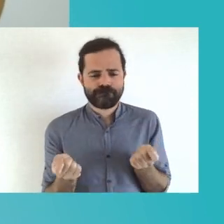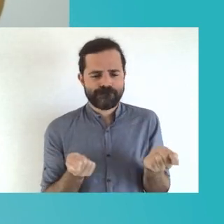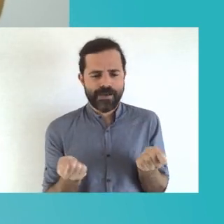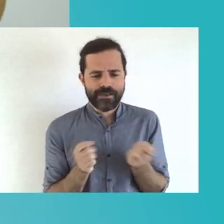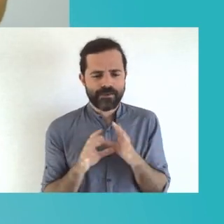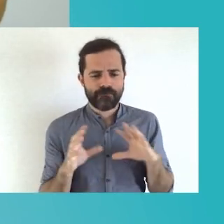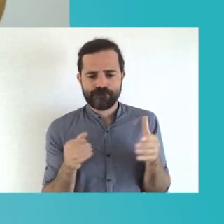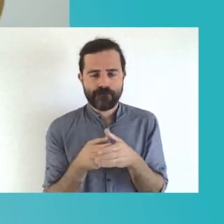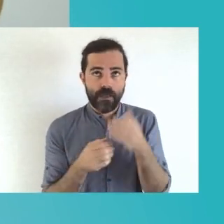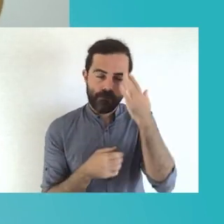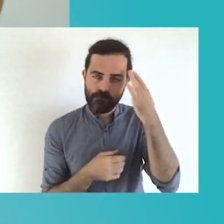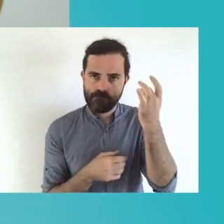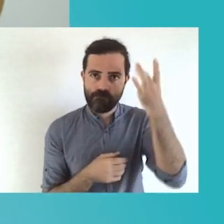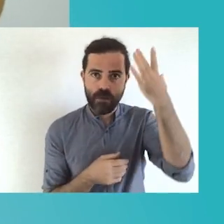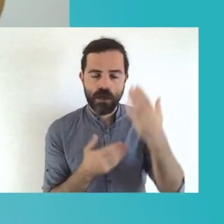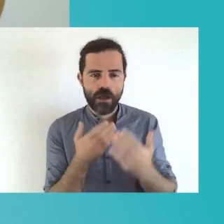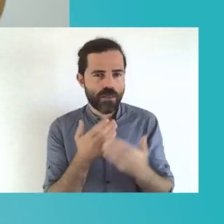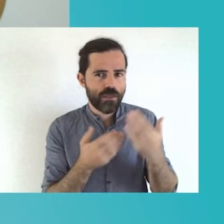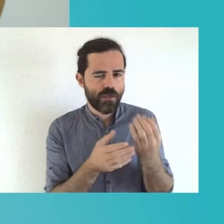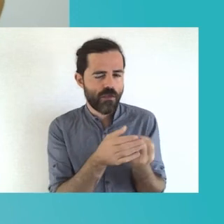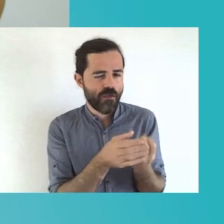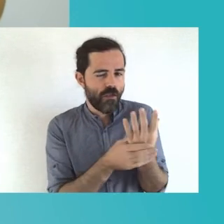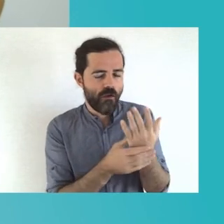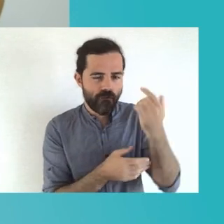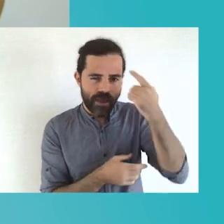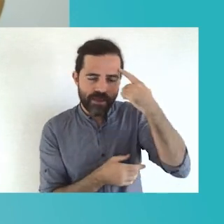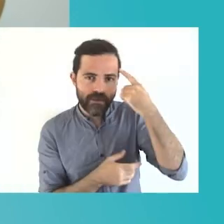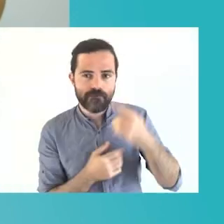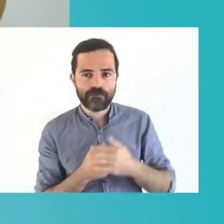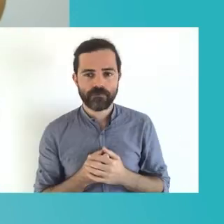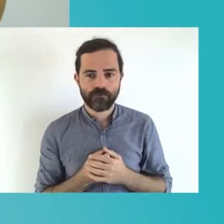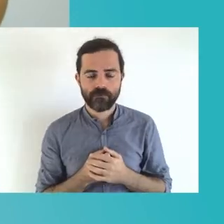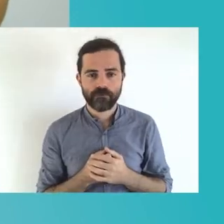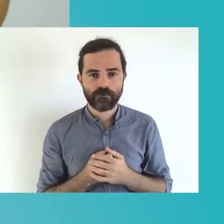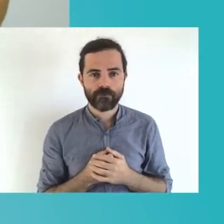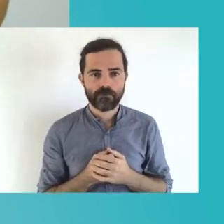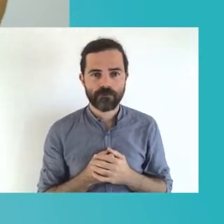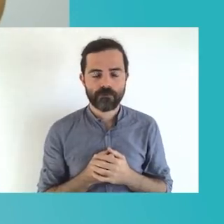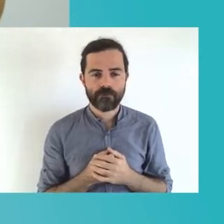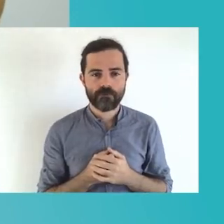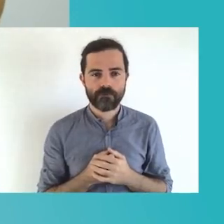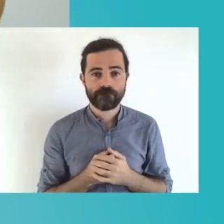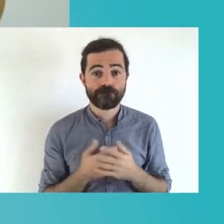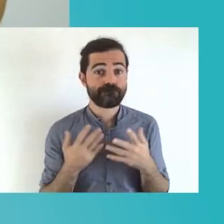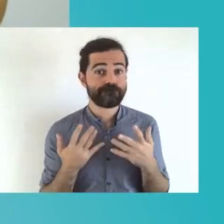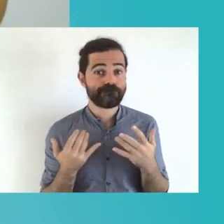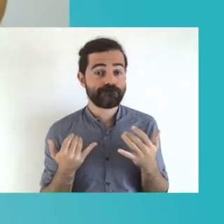and innovative management team, and the elderly population, its market, it's an increasing